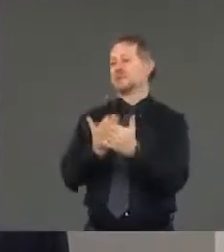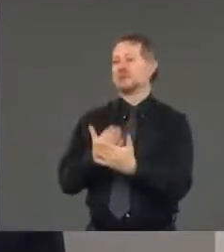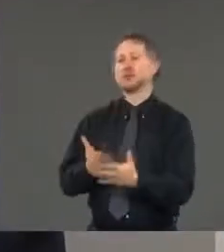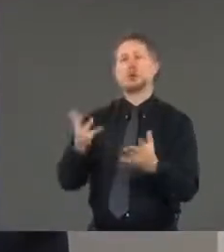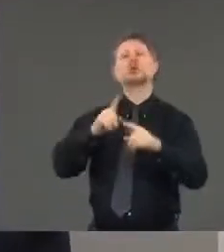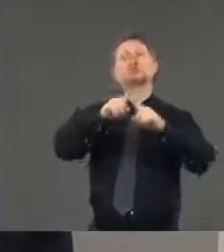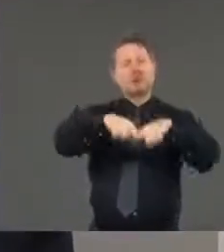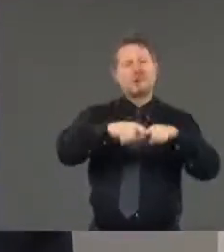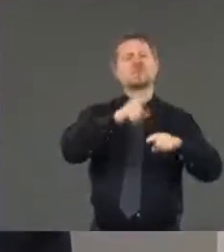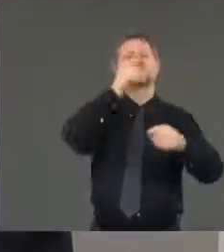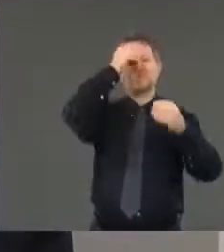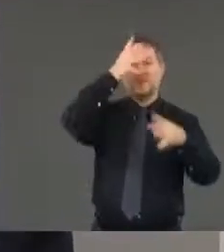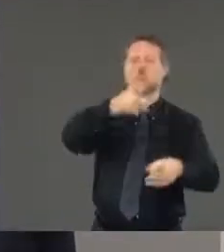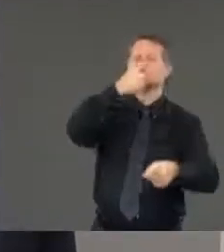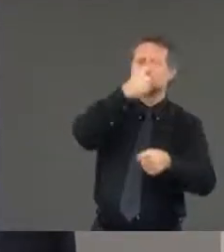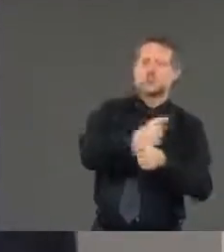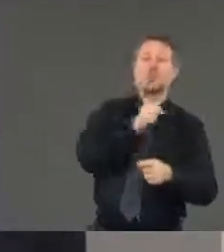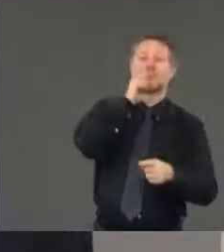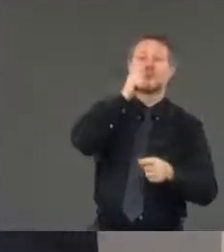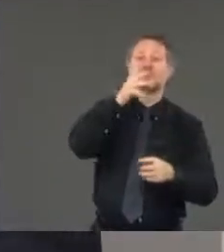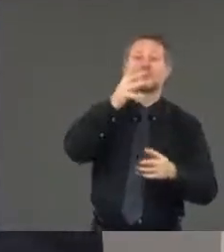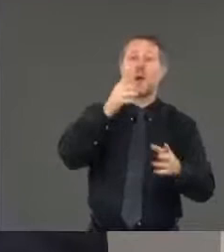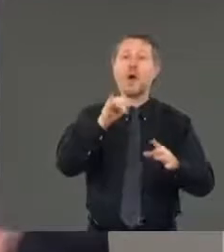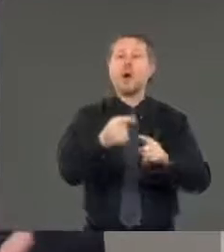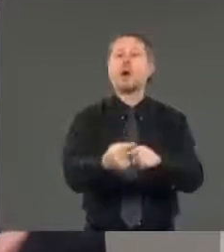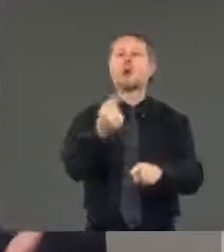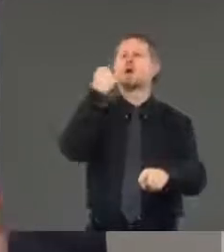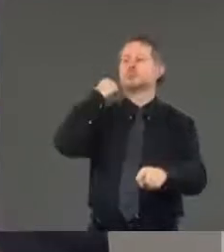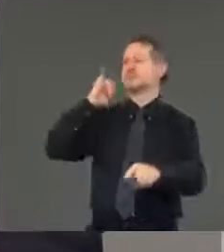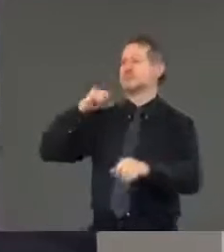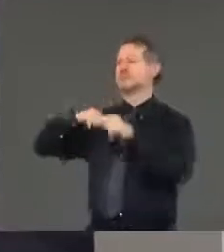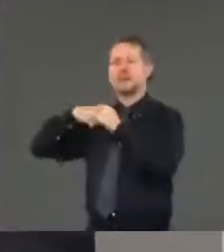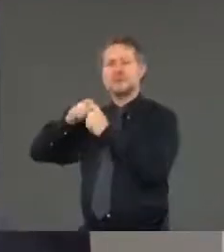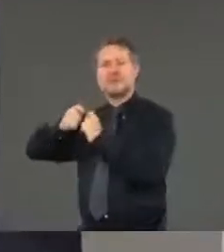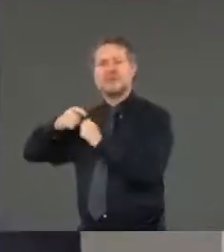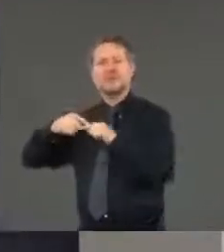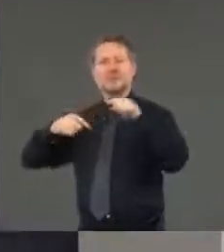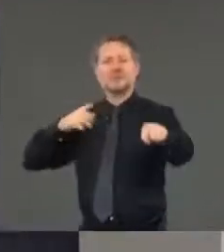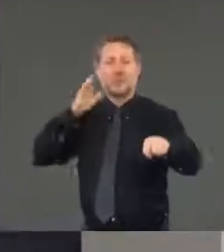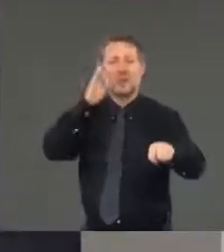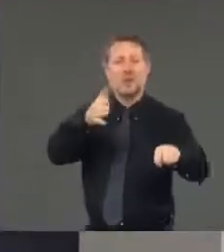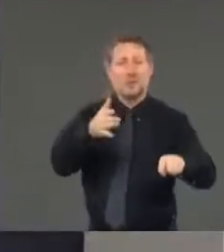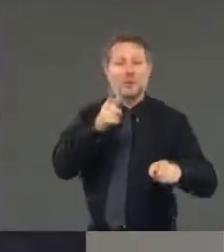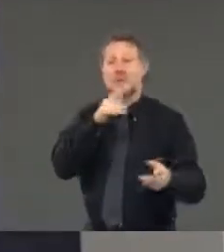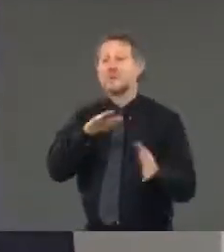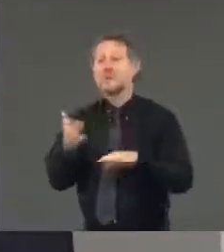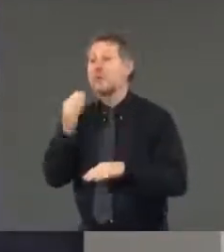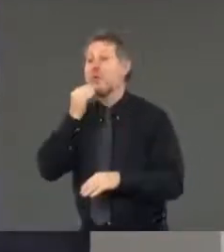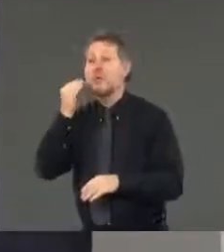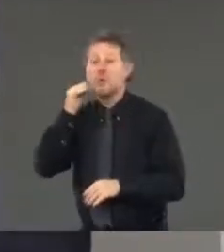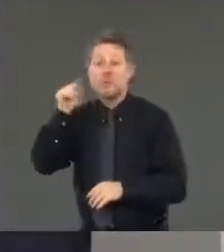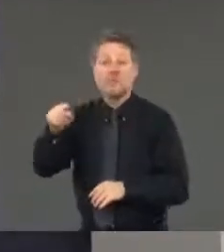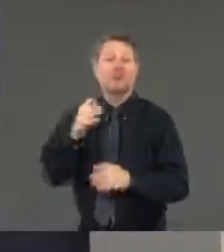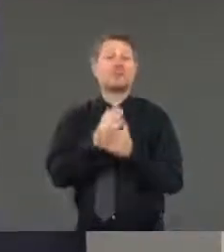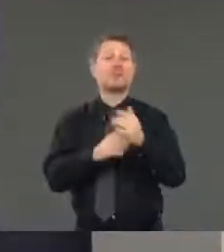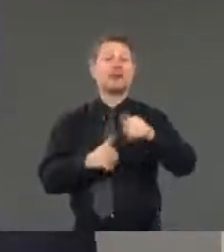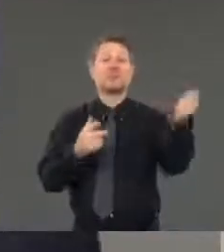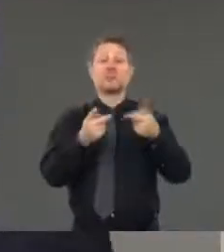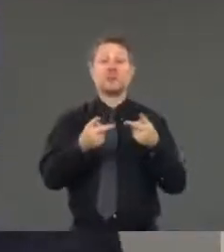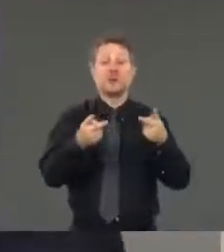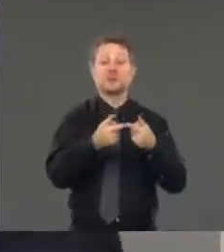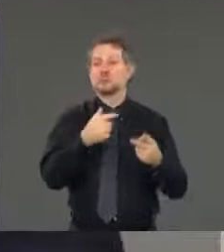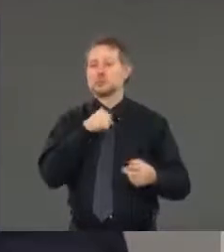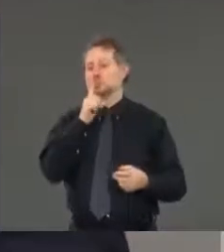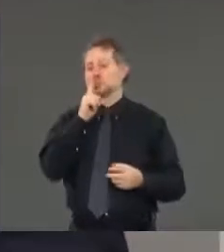have a retrospective, as the governor has said in the past, because there's probably under-reporting. There's people in homes and other places. But right now we're monitoring the hospital deaths being reported